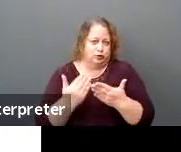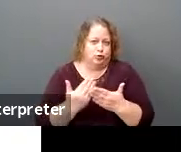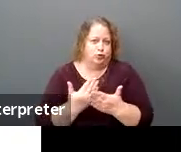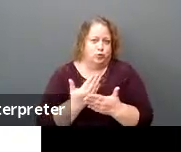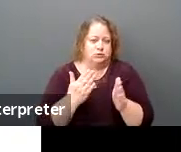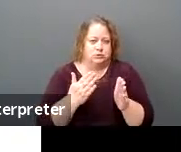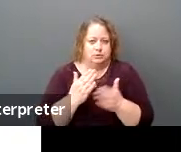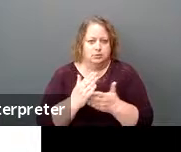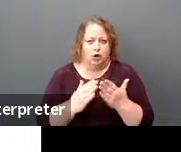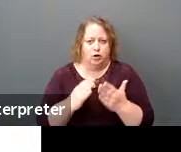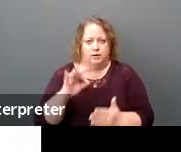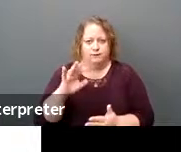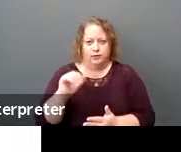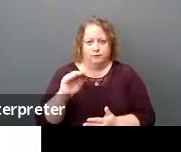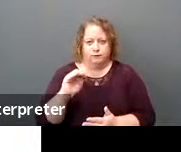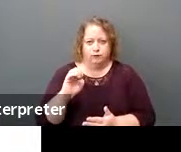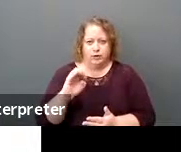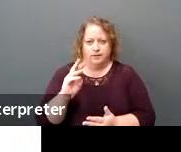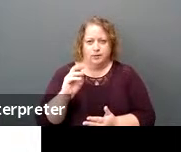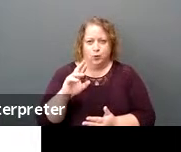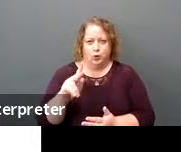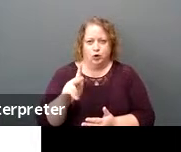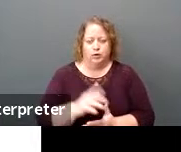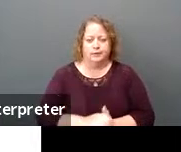part of the framework.